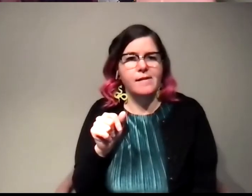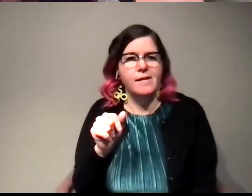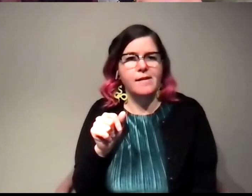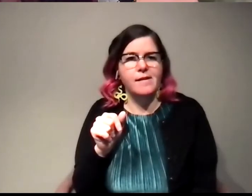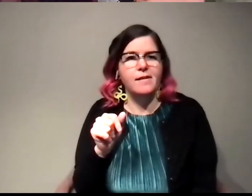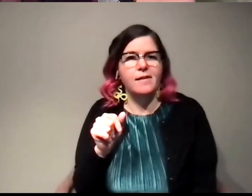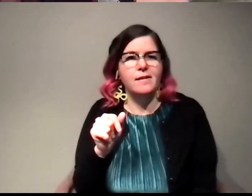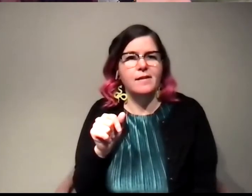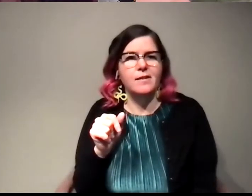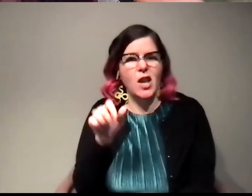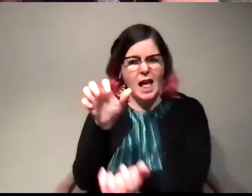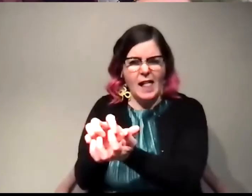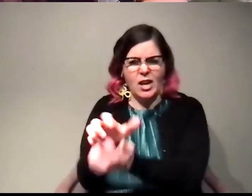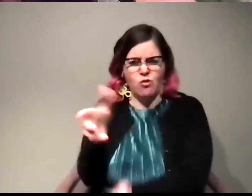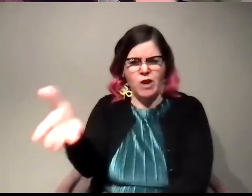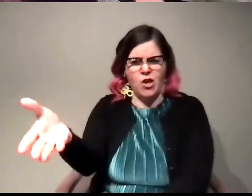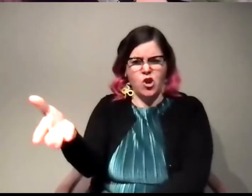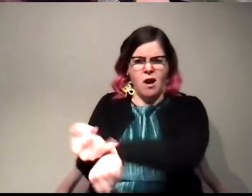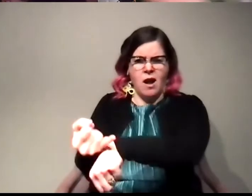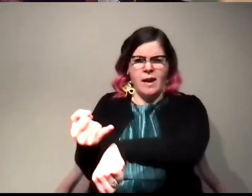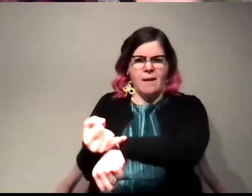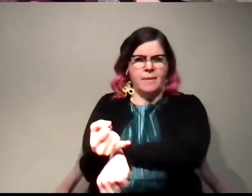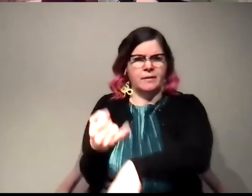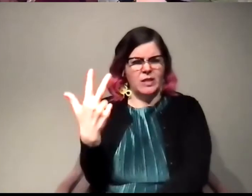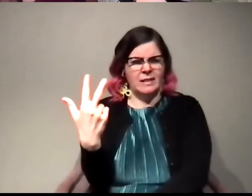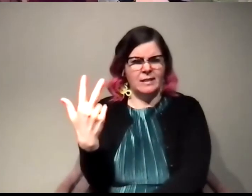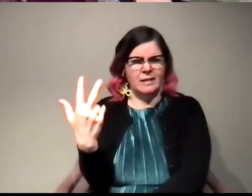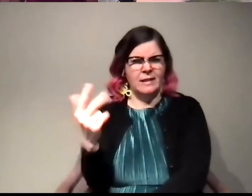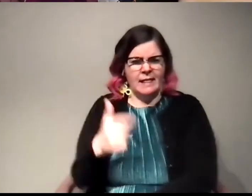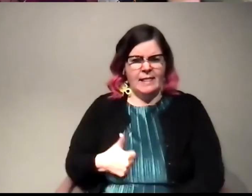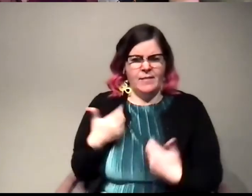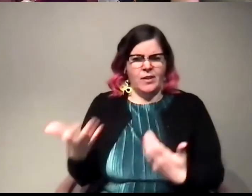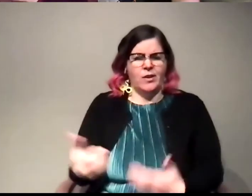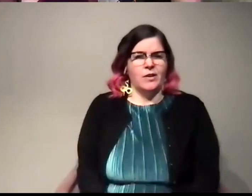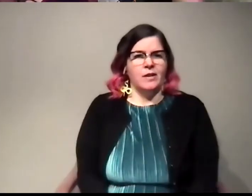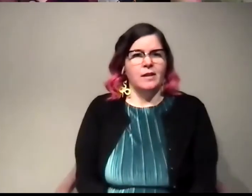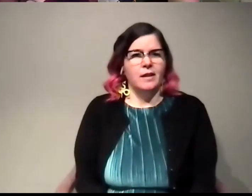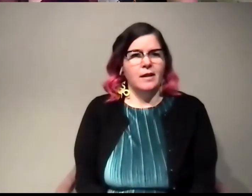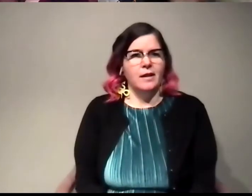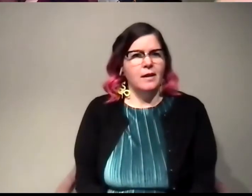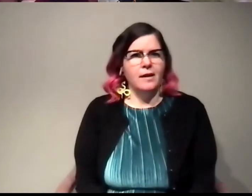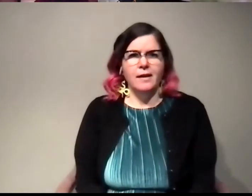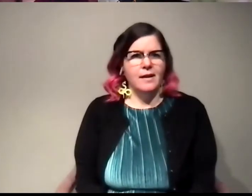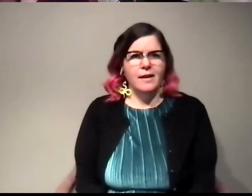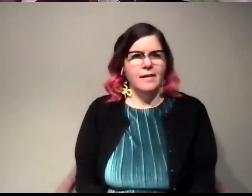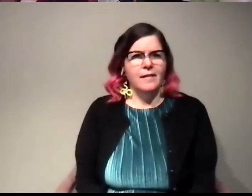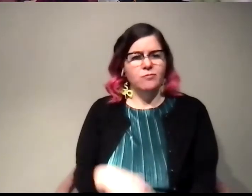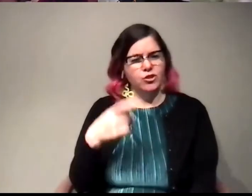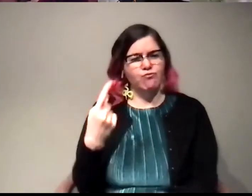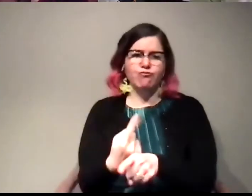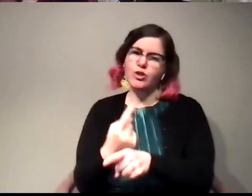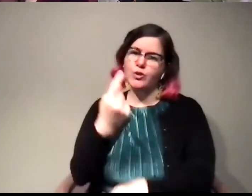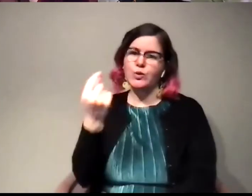there's just an alligator like on campus, and just like, there's like three of them. They just live on campus. And that's just Tuesday at